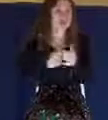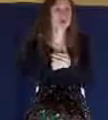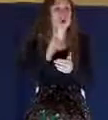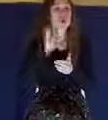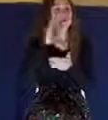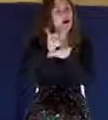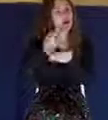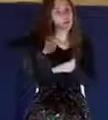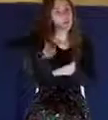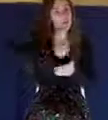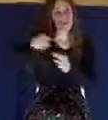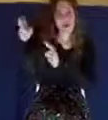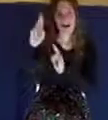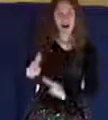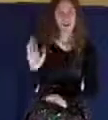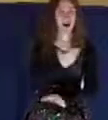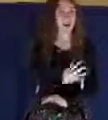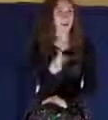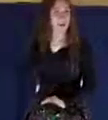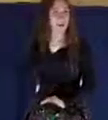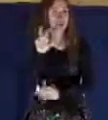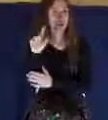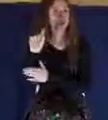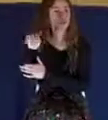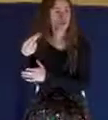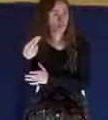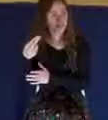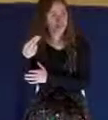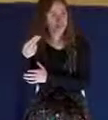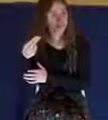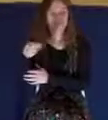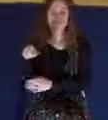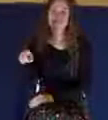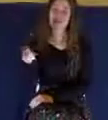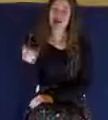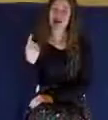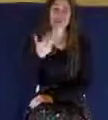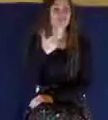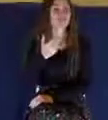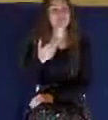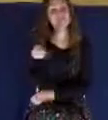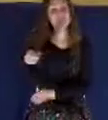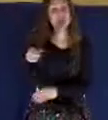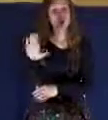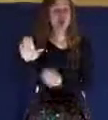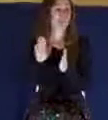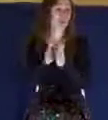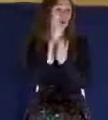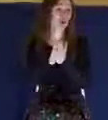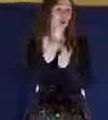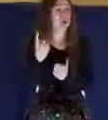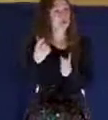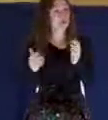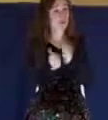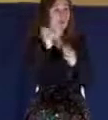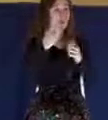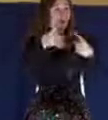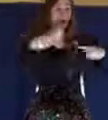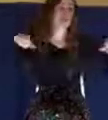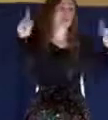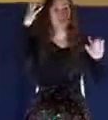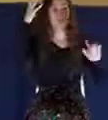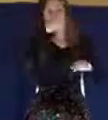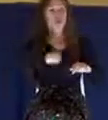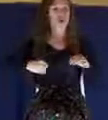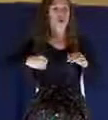this is the story of Ruth. Ruth has been called one of the greatest pieces of literature ever written. It's a beautiful story. It's a story of